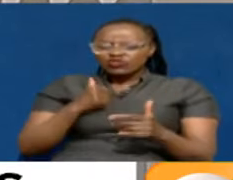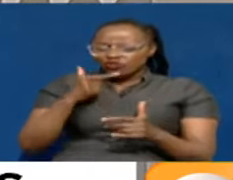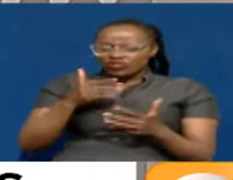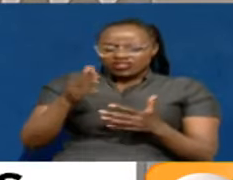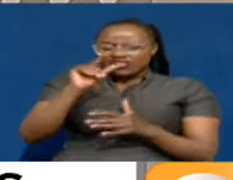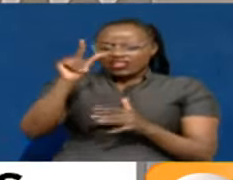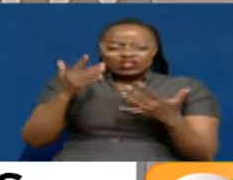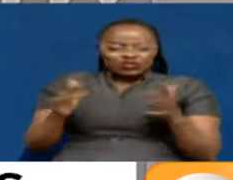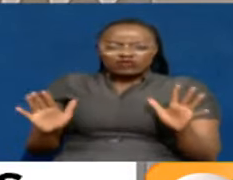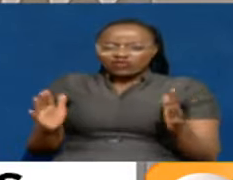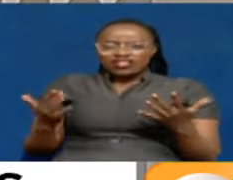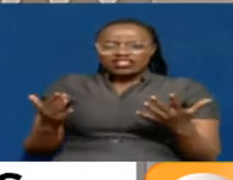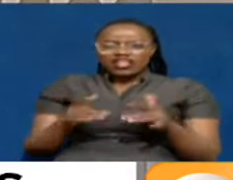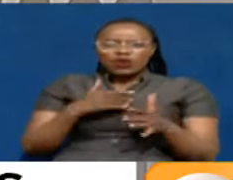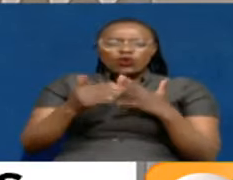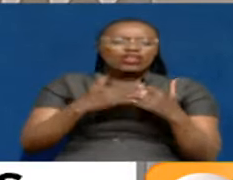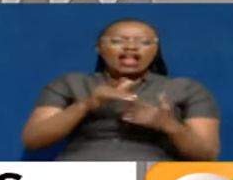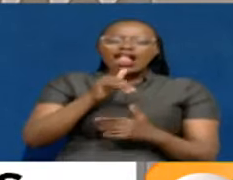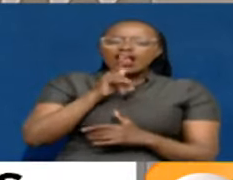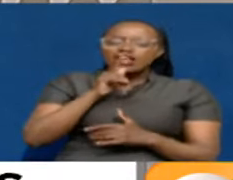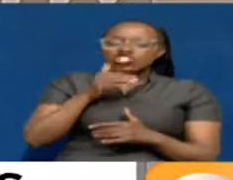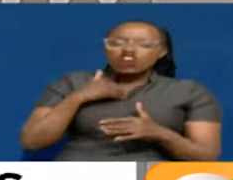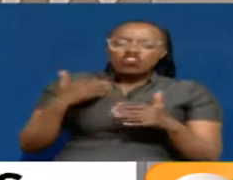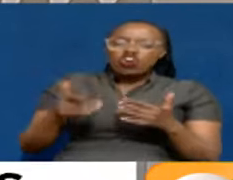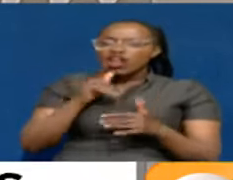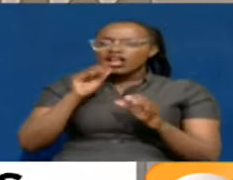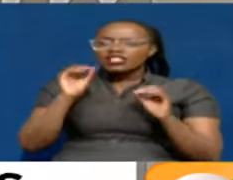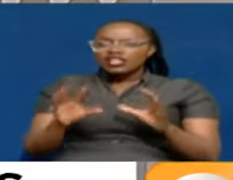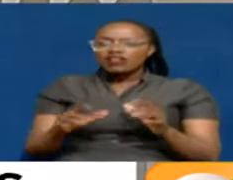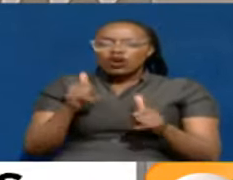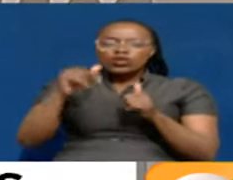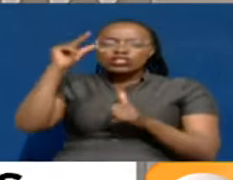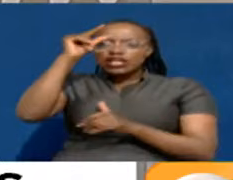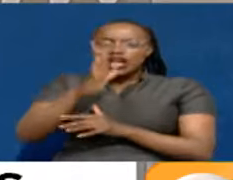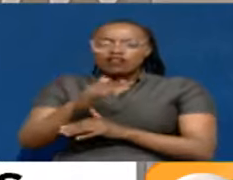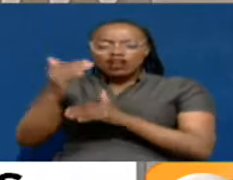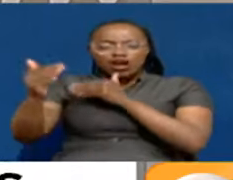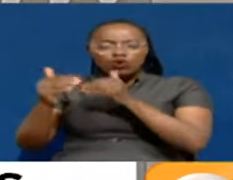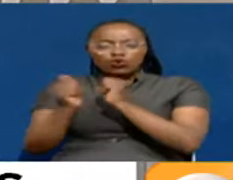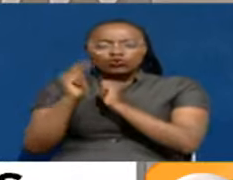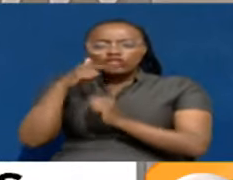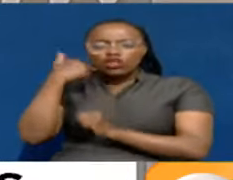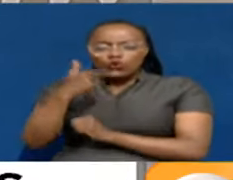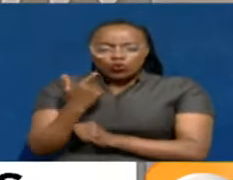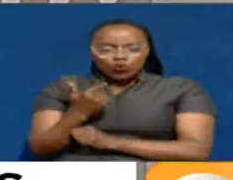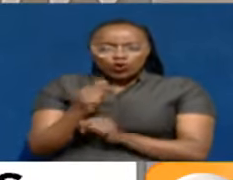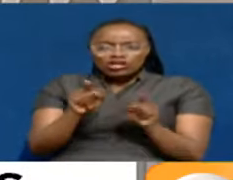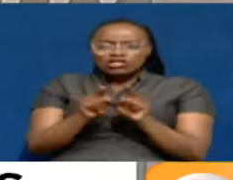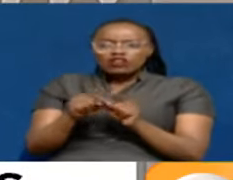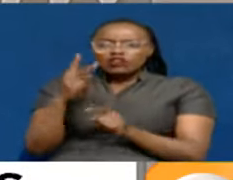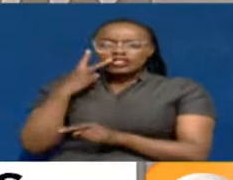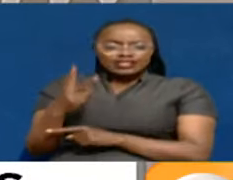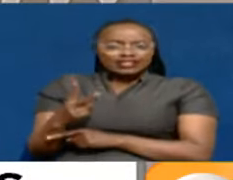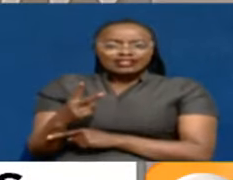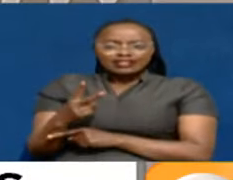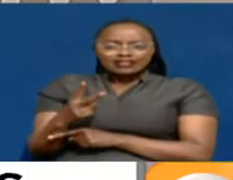region. You know, whether he will have lunch at whose house or, you know, which governor is he close to. But it seems, you